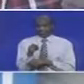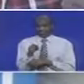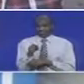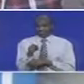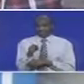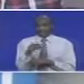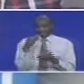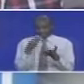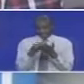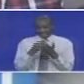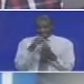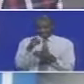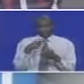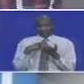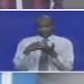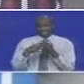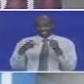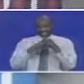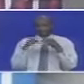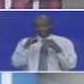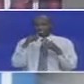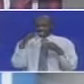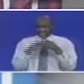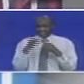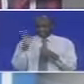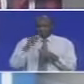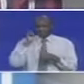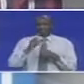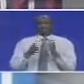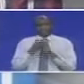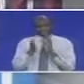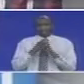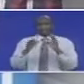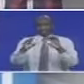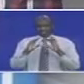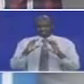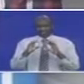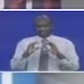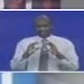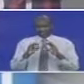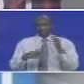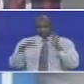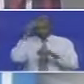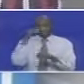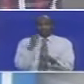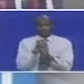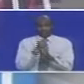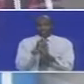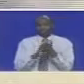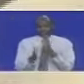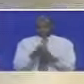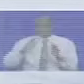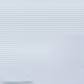the money we negotiated, 7.8 billion, be immediately released to the university workers without any further